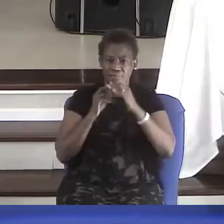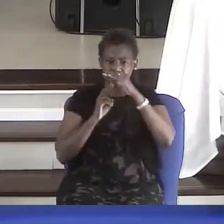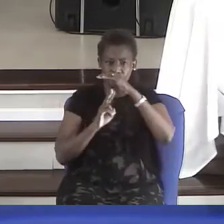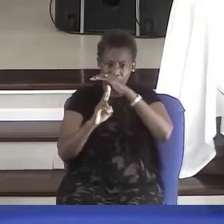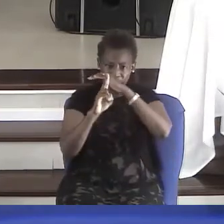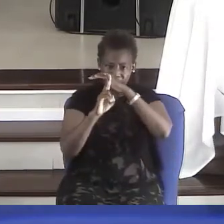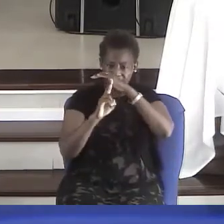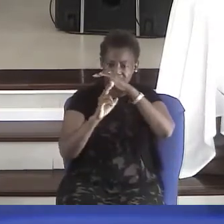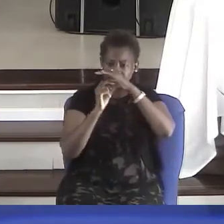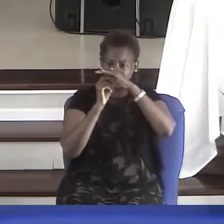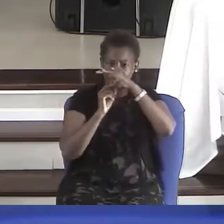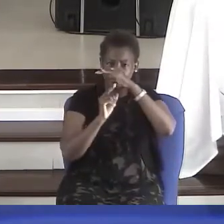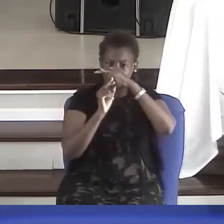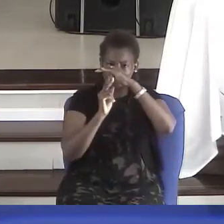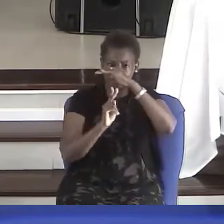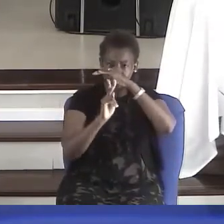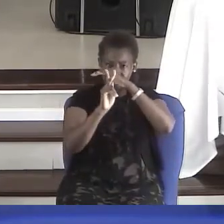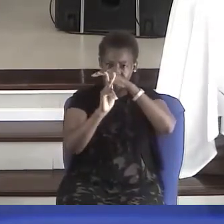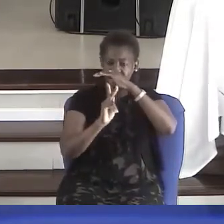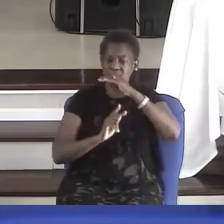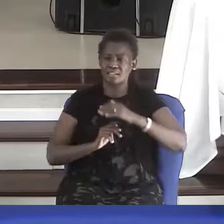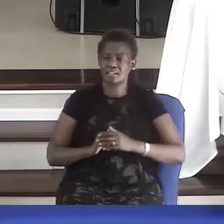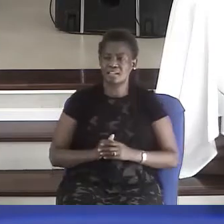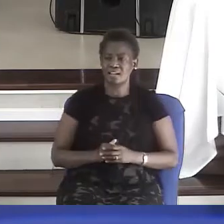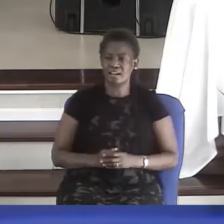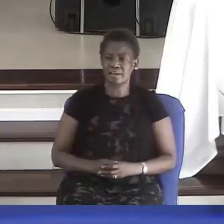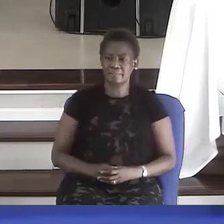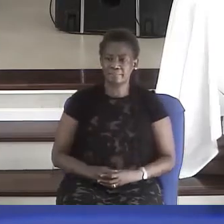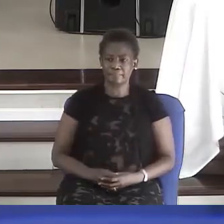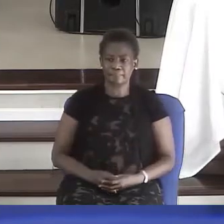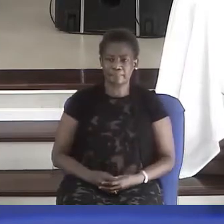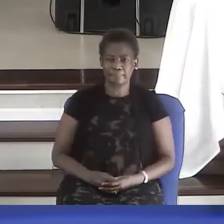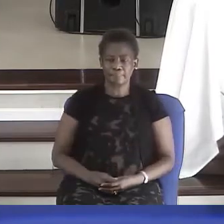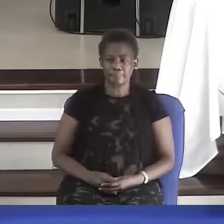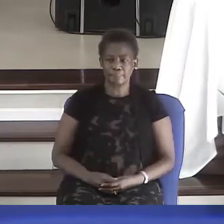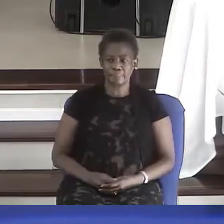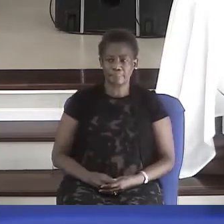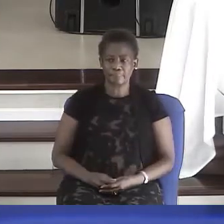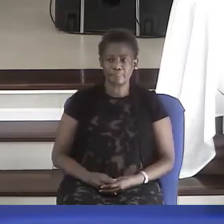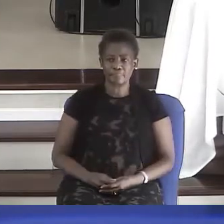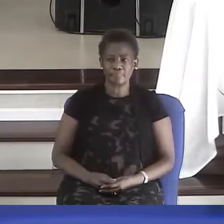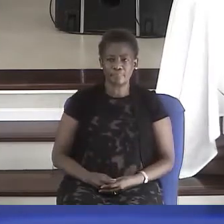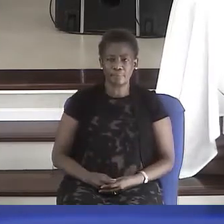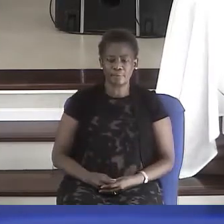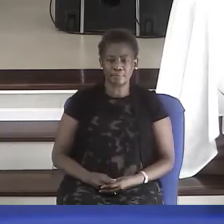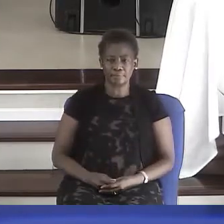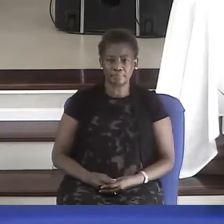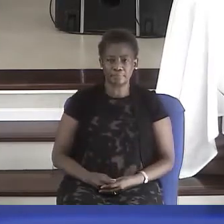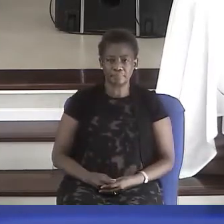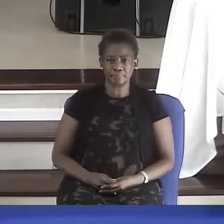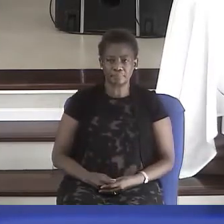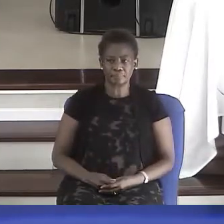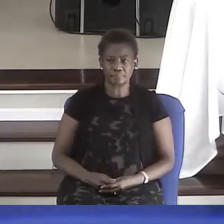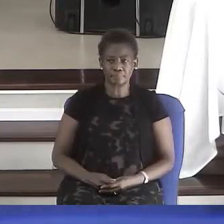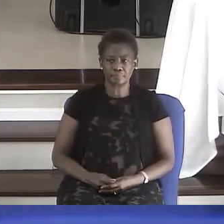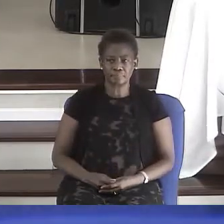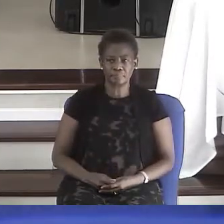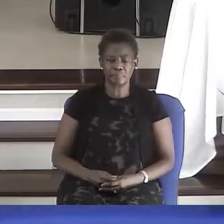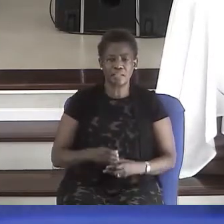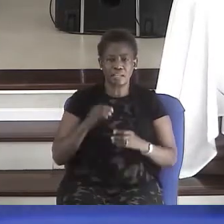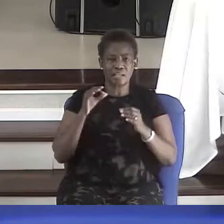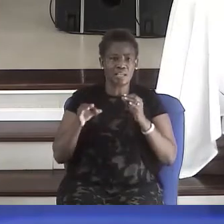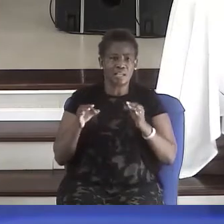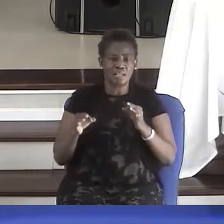38 and jump to 40 straight back through to 41. So that if you